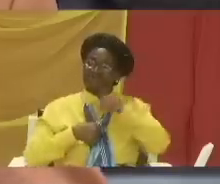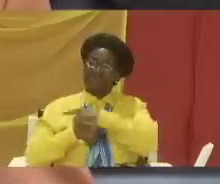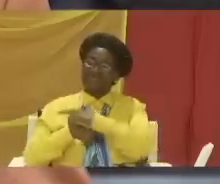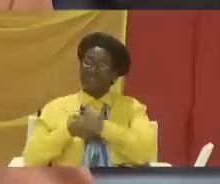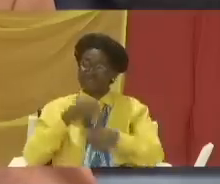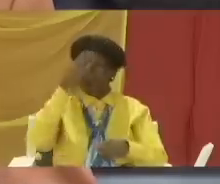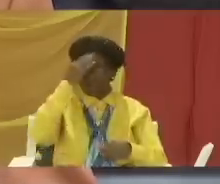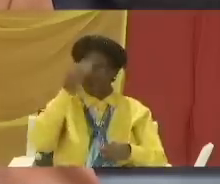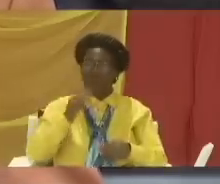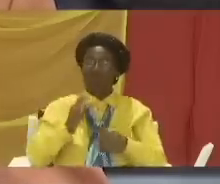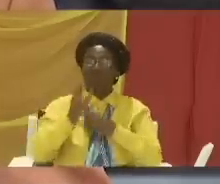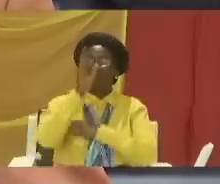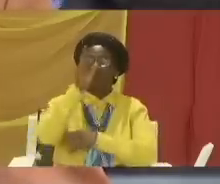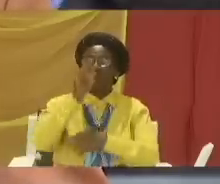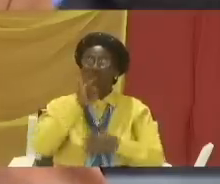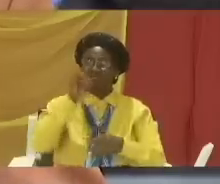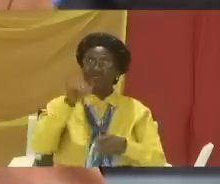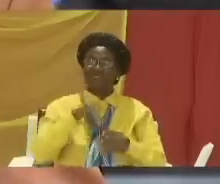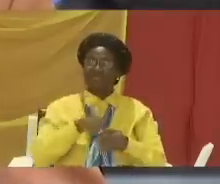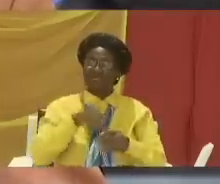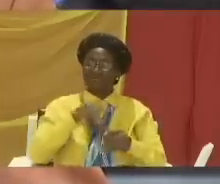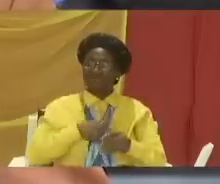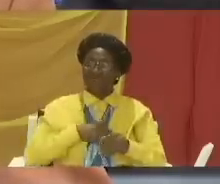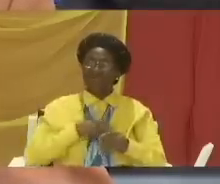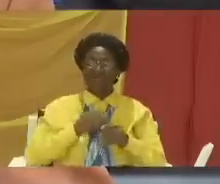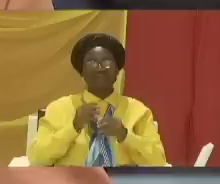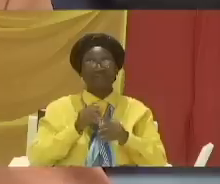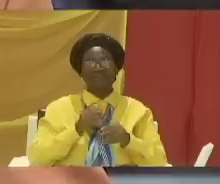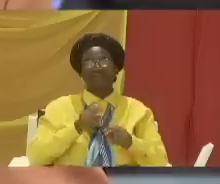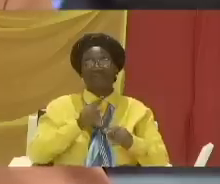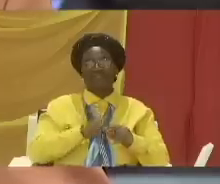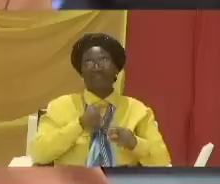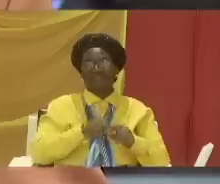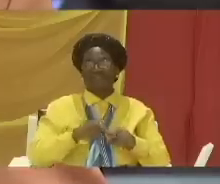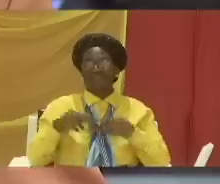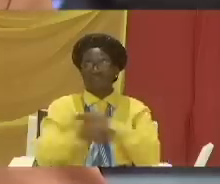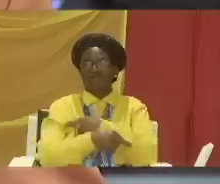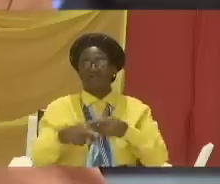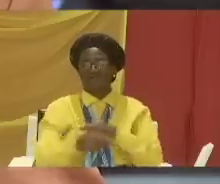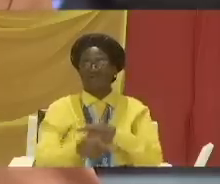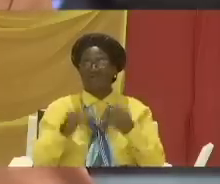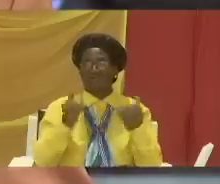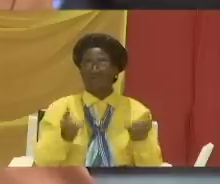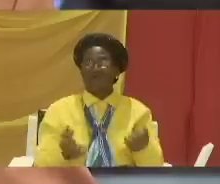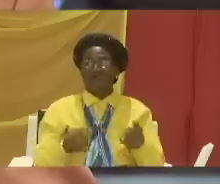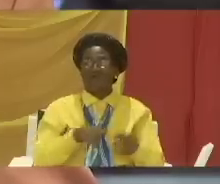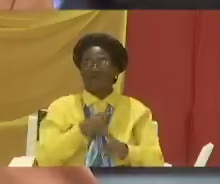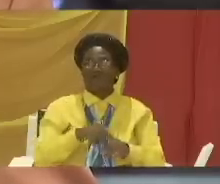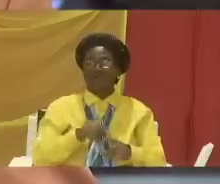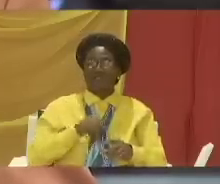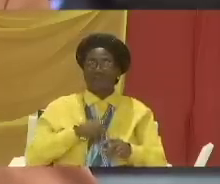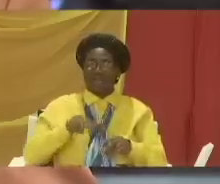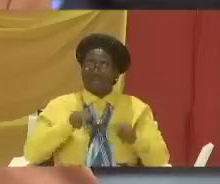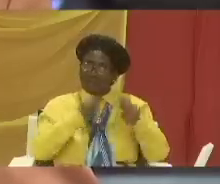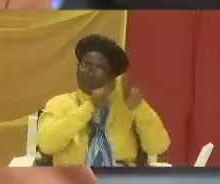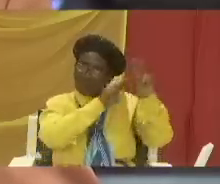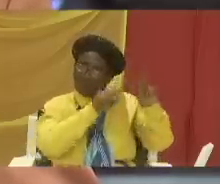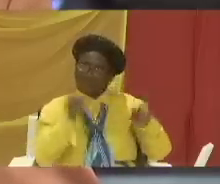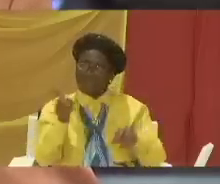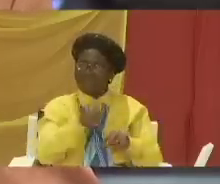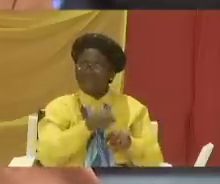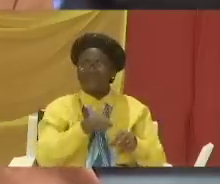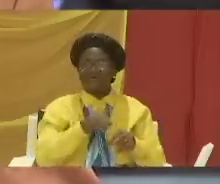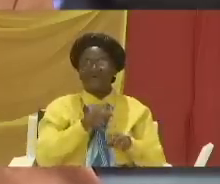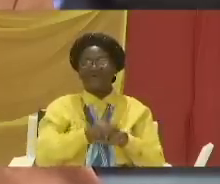God is in my sitting room now while I'm watching you on Dove Media drinking tea.